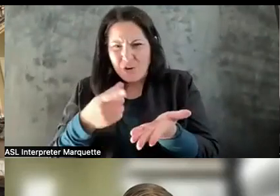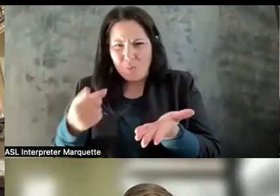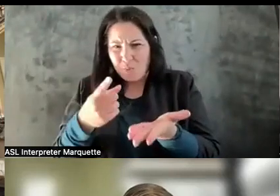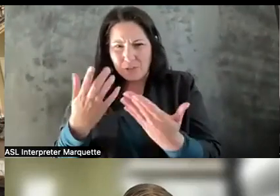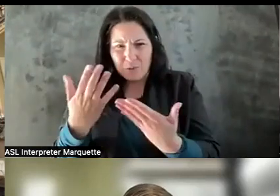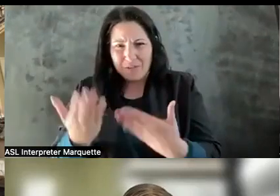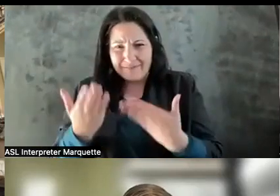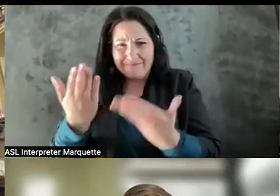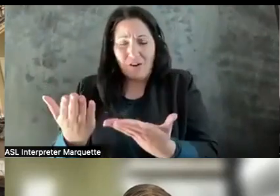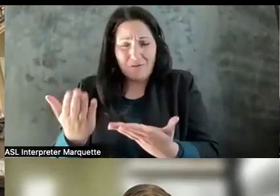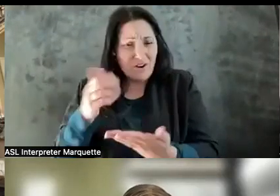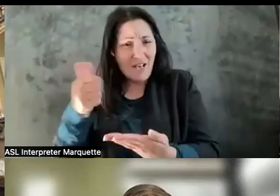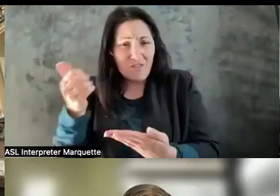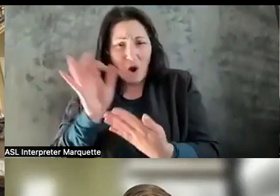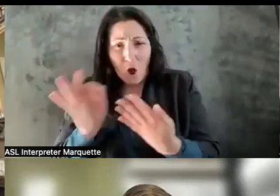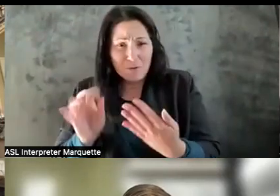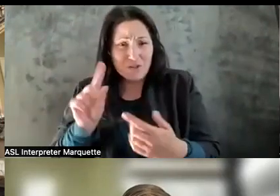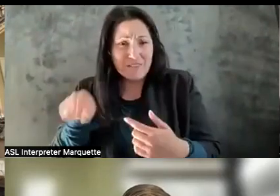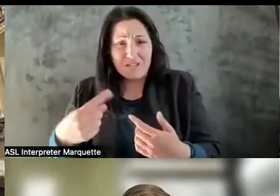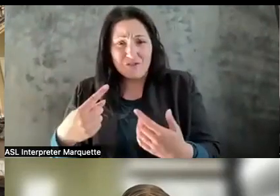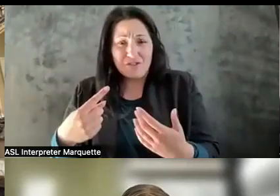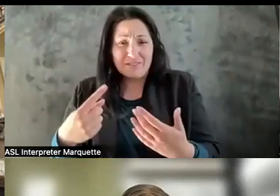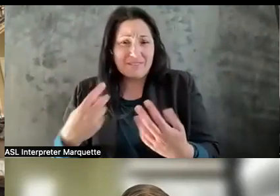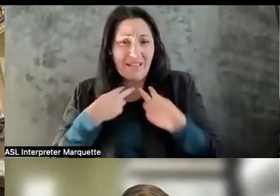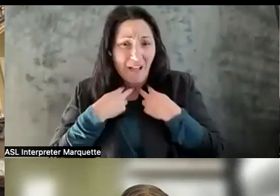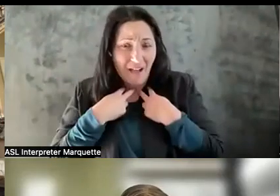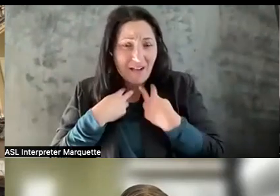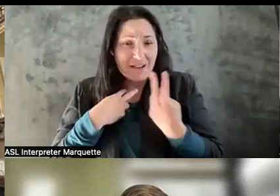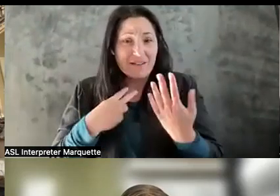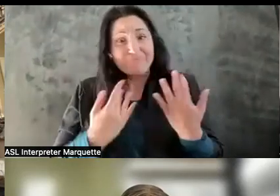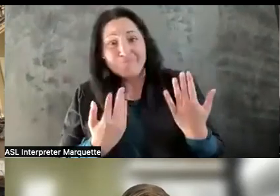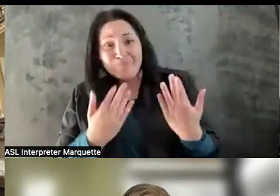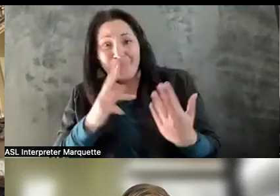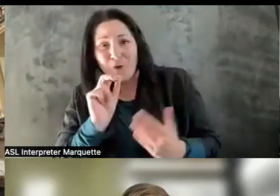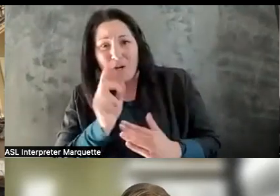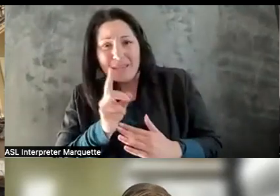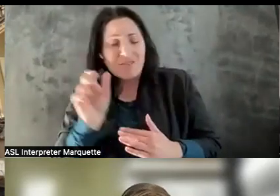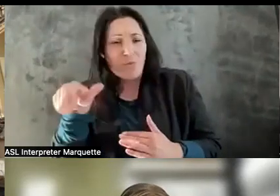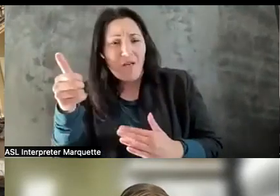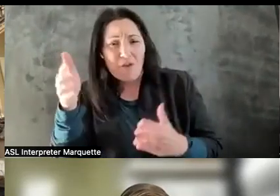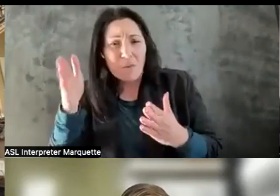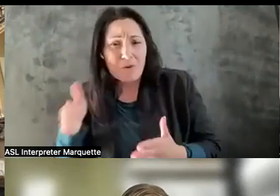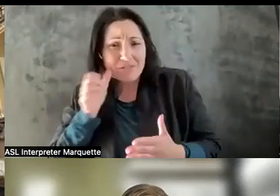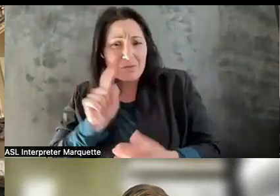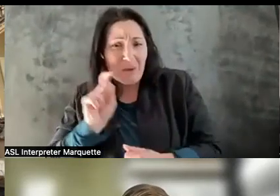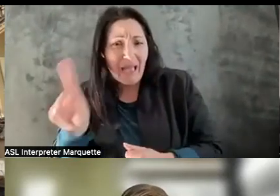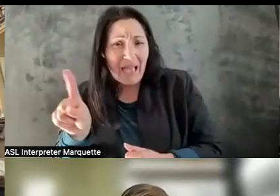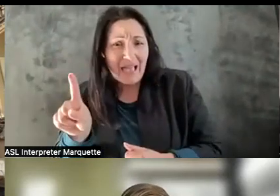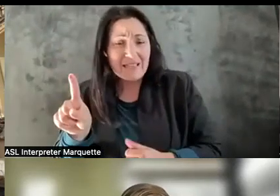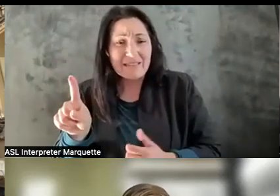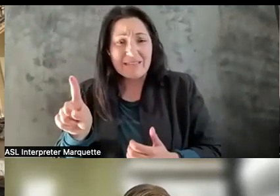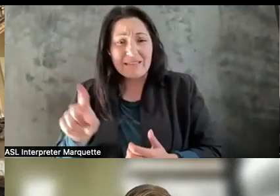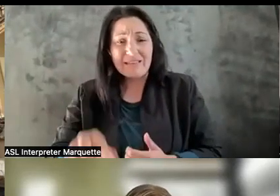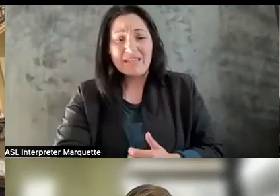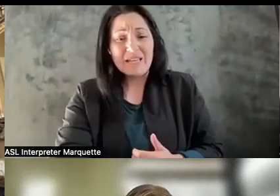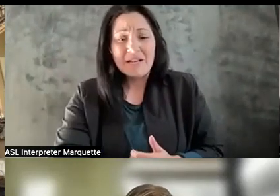consider offering any other options than no option, and if there might be somebody I could ask if there would be